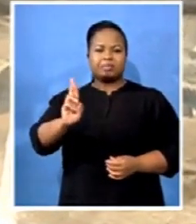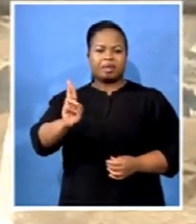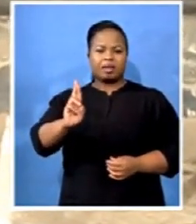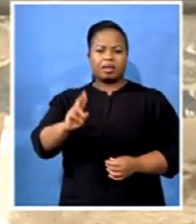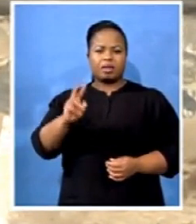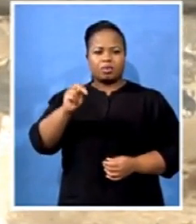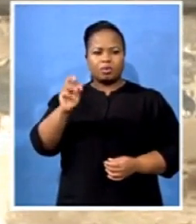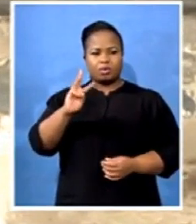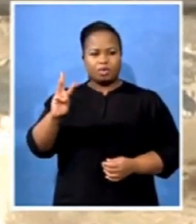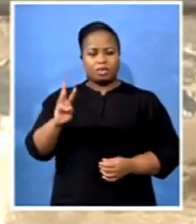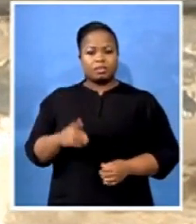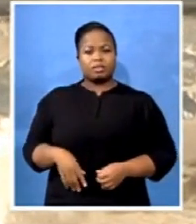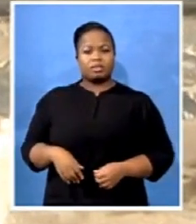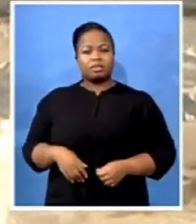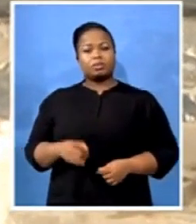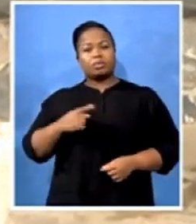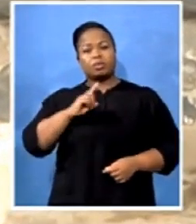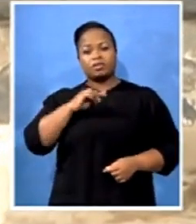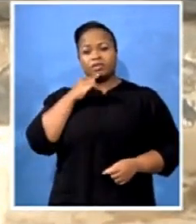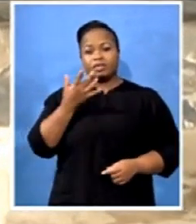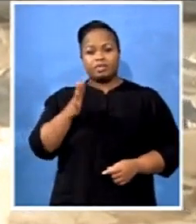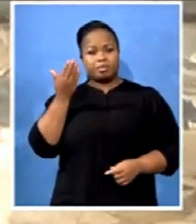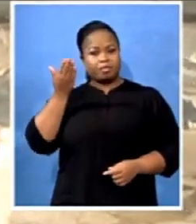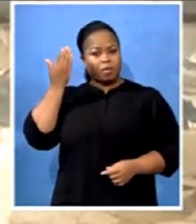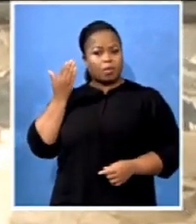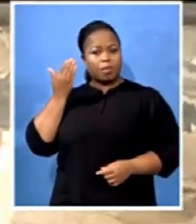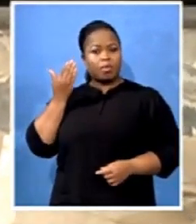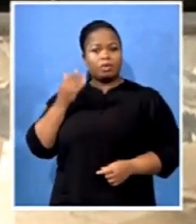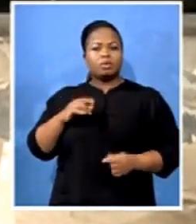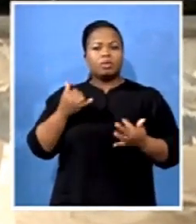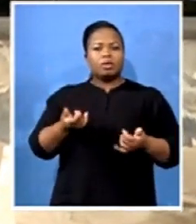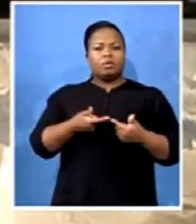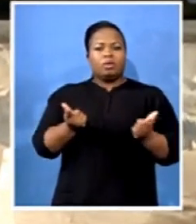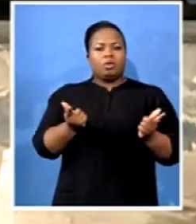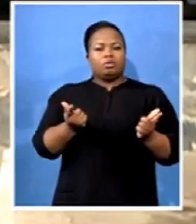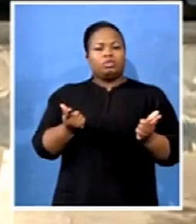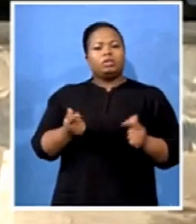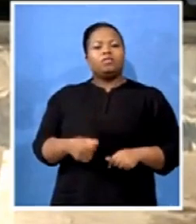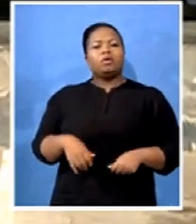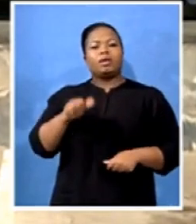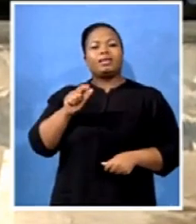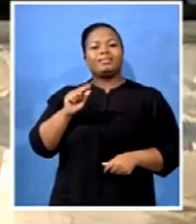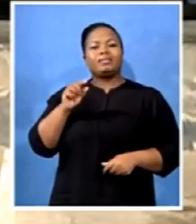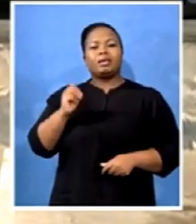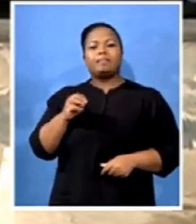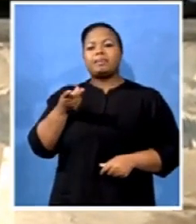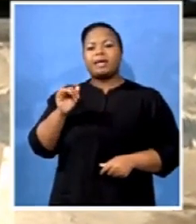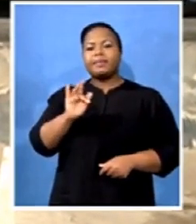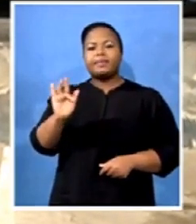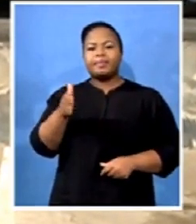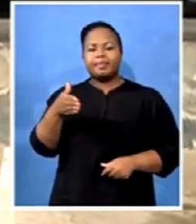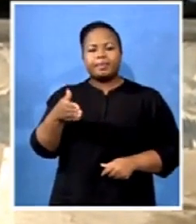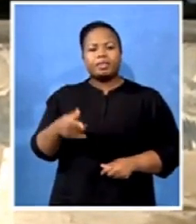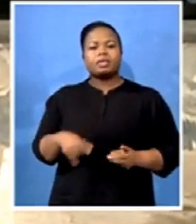have mentioned, there is a launch of a cashless ATM that will serve as an additional platform of